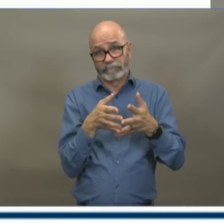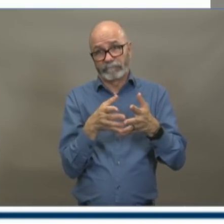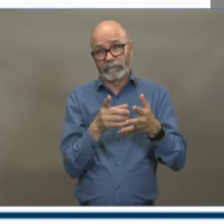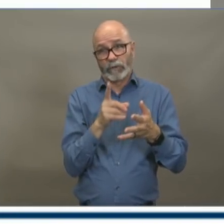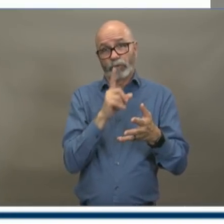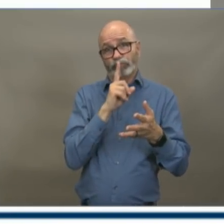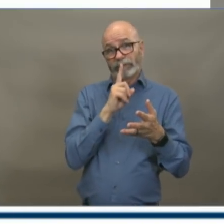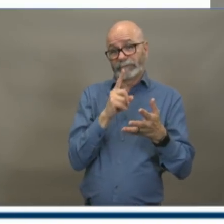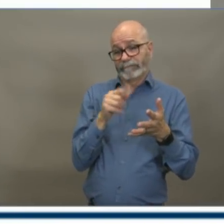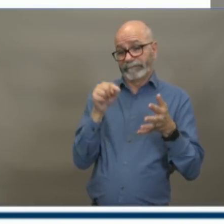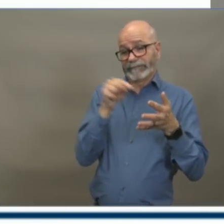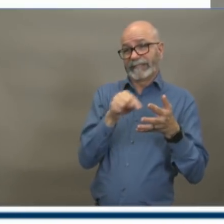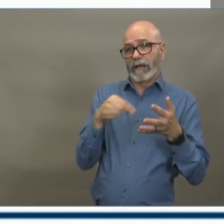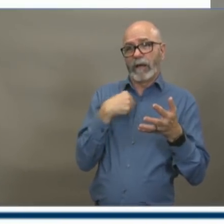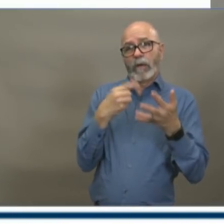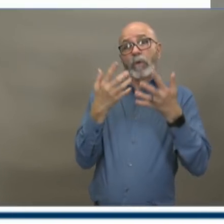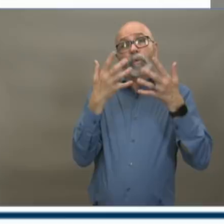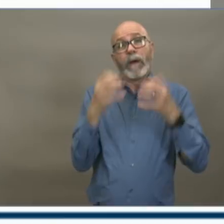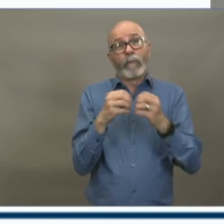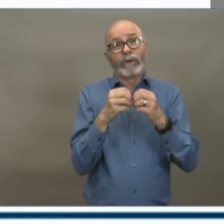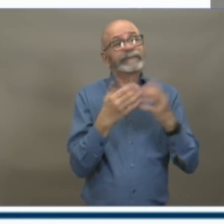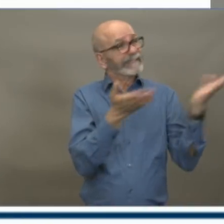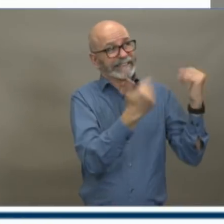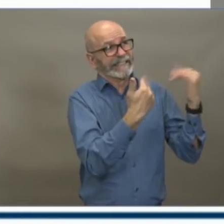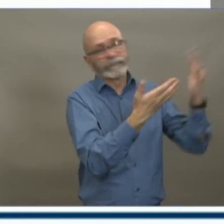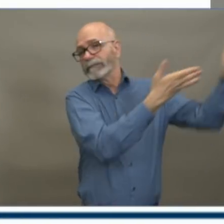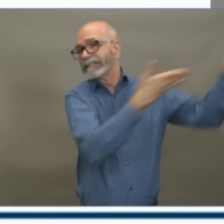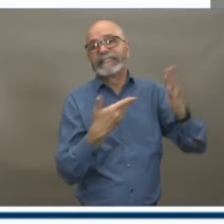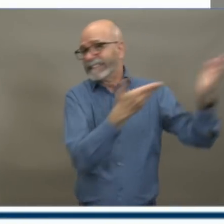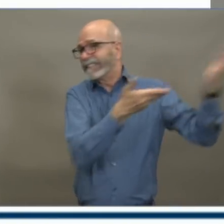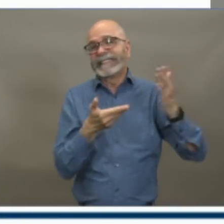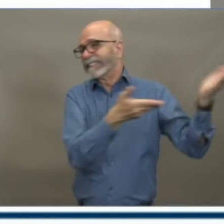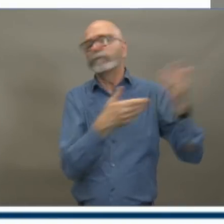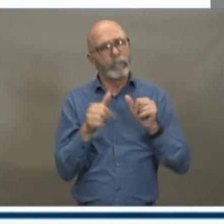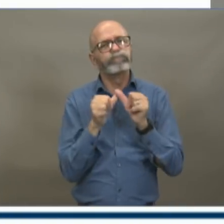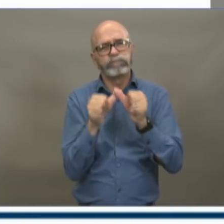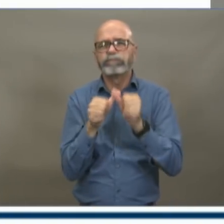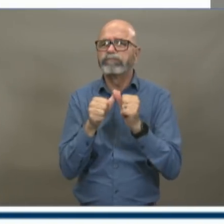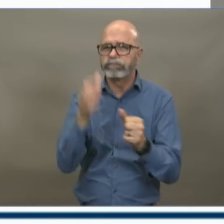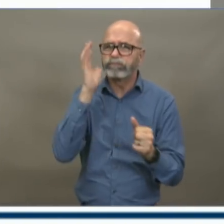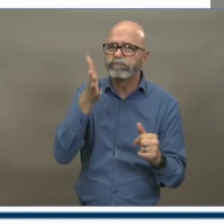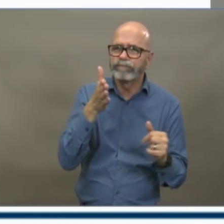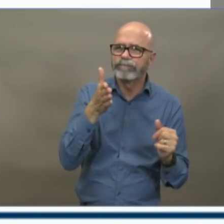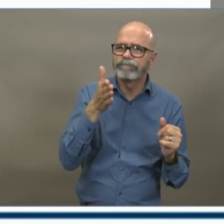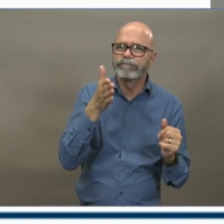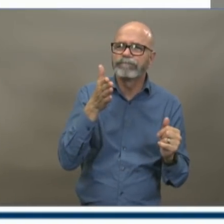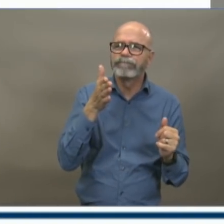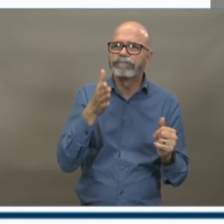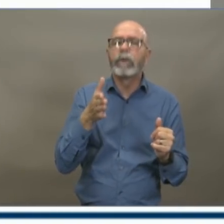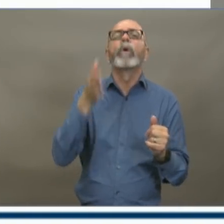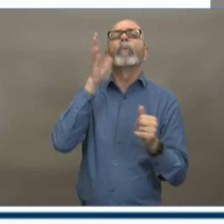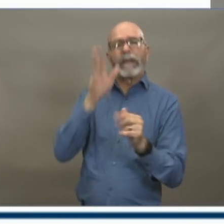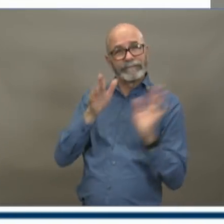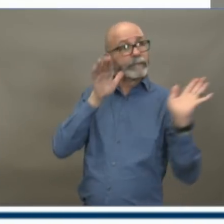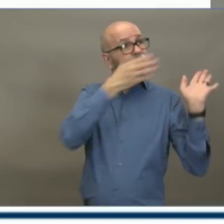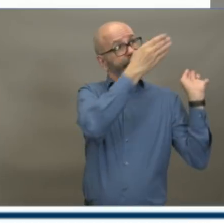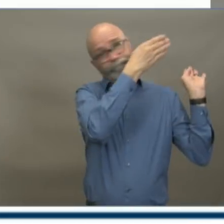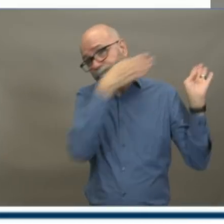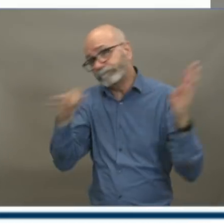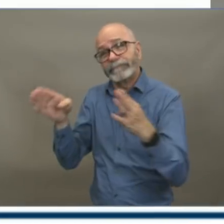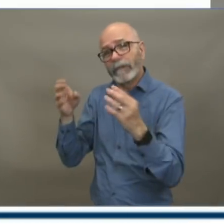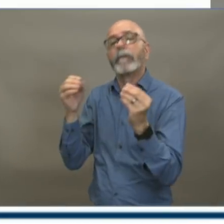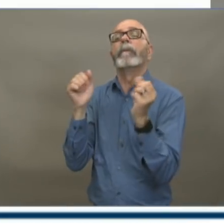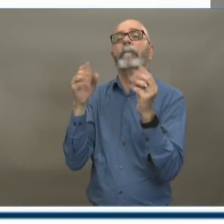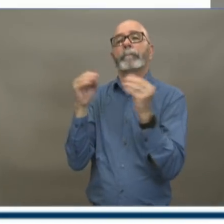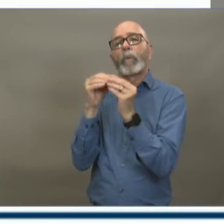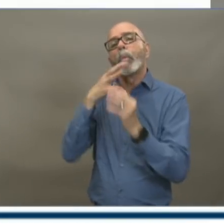more robust ongoing supply that we're able to take a model like a senior-focused community clinic and roll that